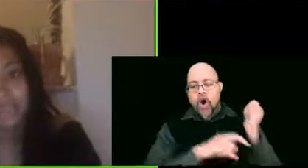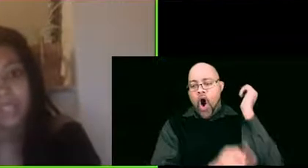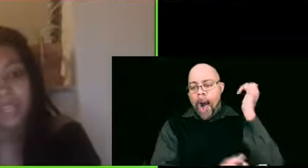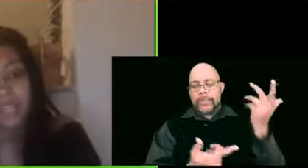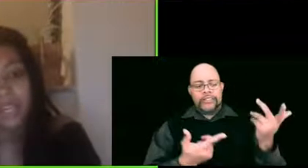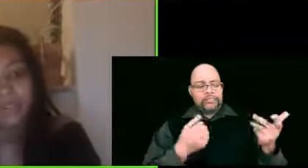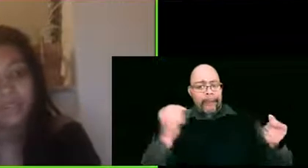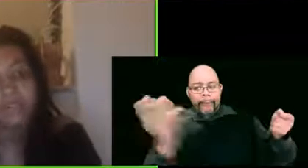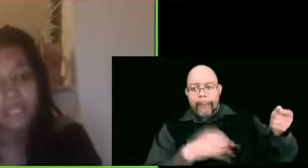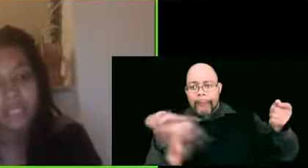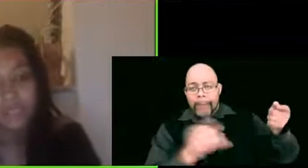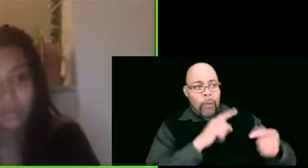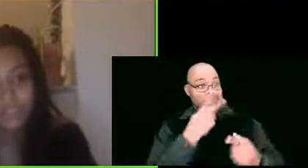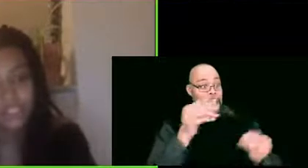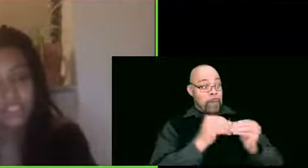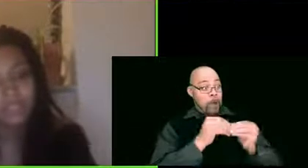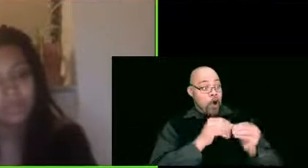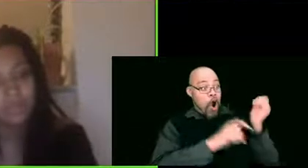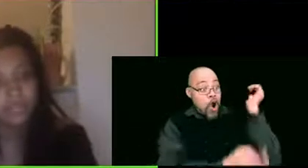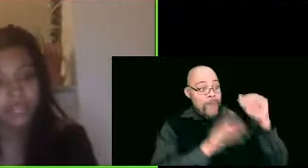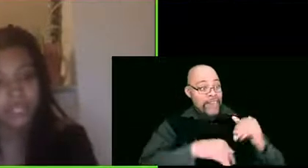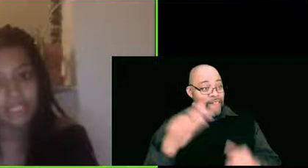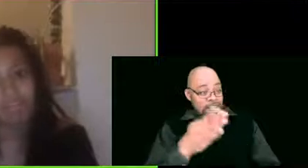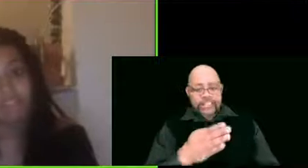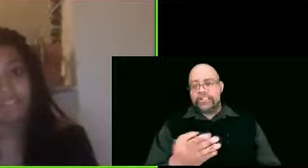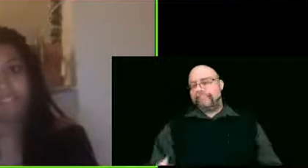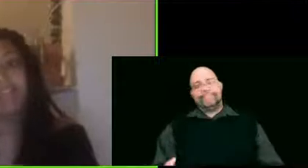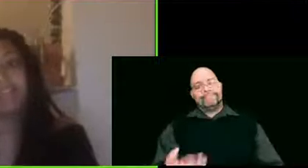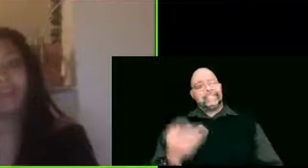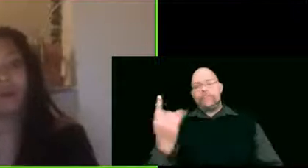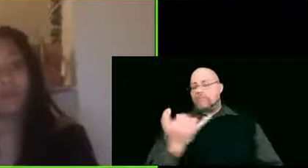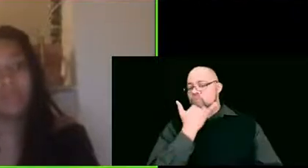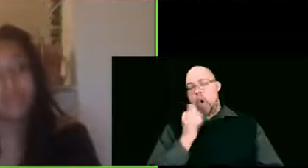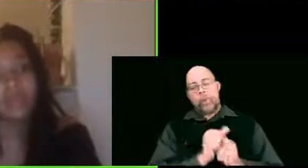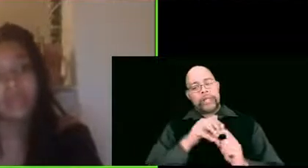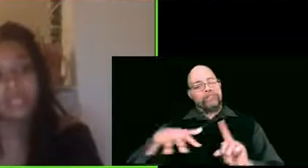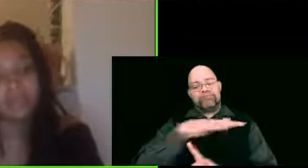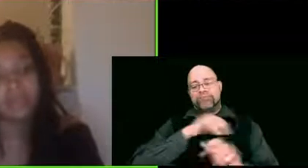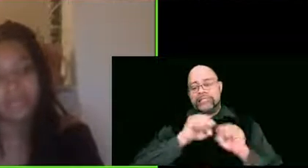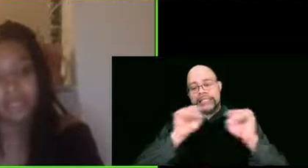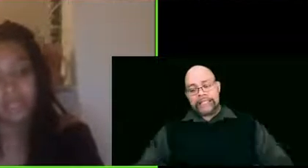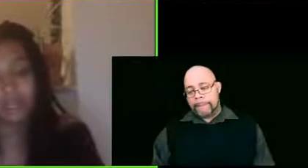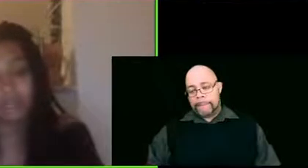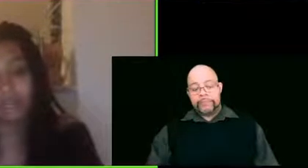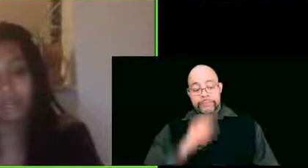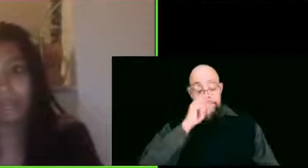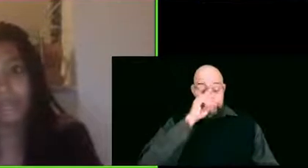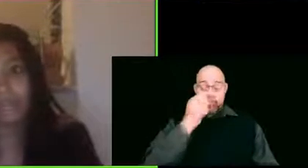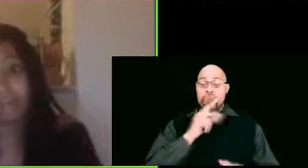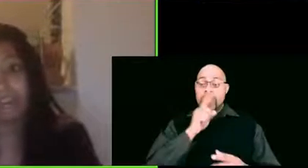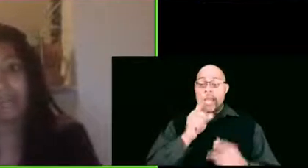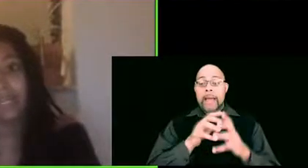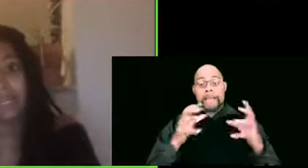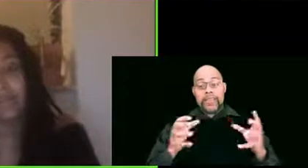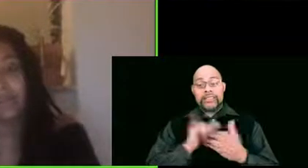And it's like when you start to count more trash than you do fish, you realize there's something that's really wrong with this ecosystem. So for me,